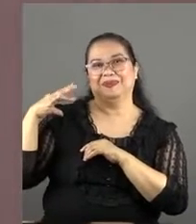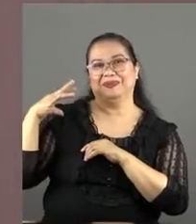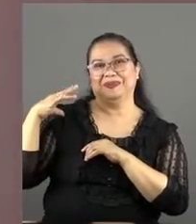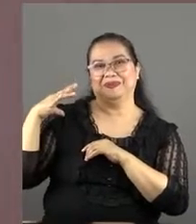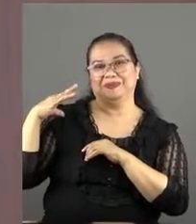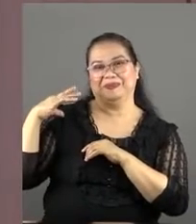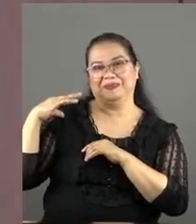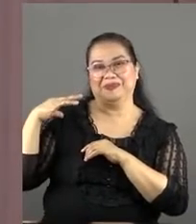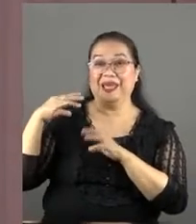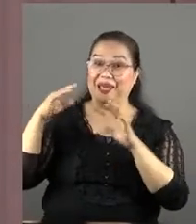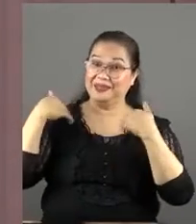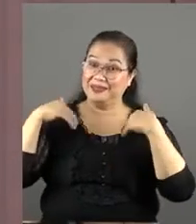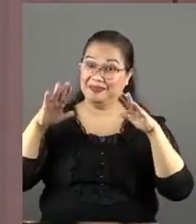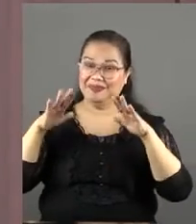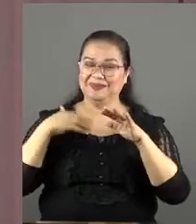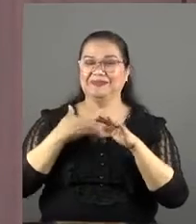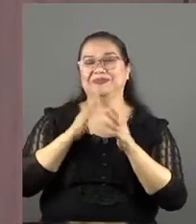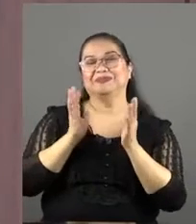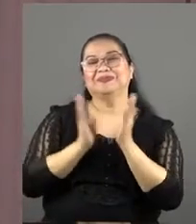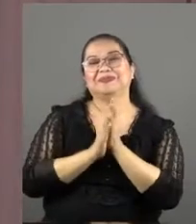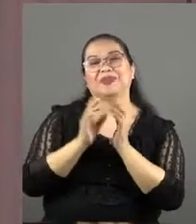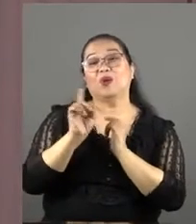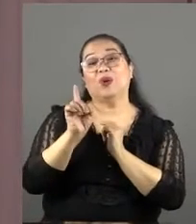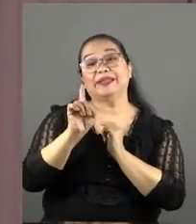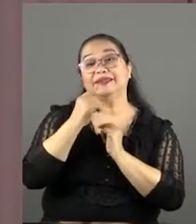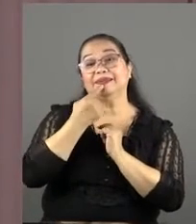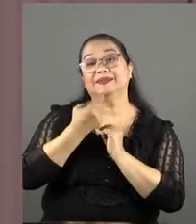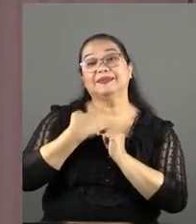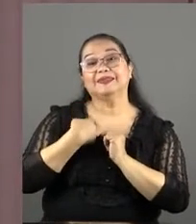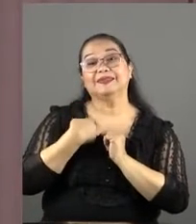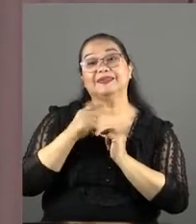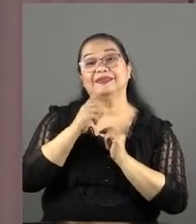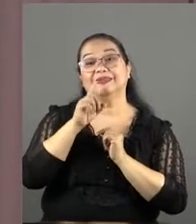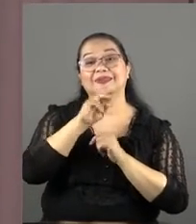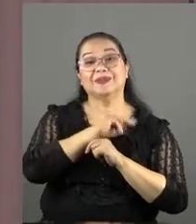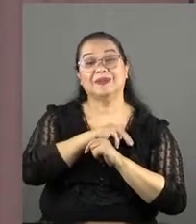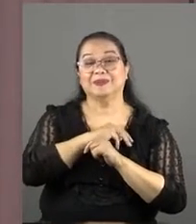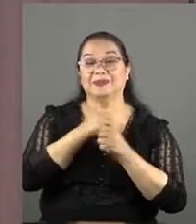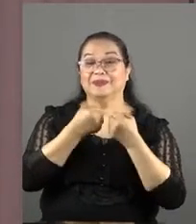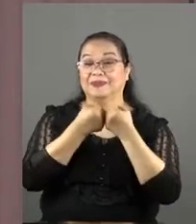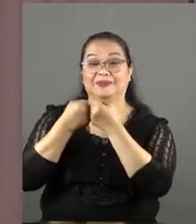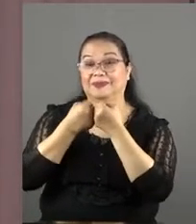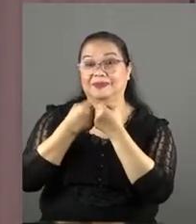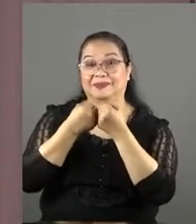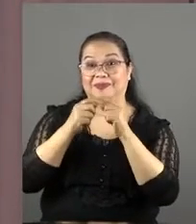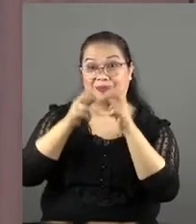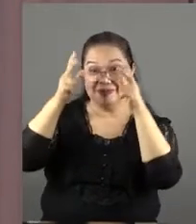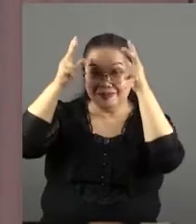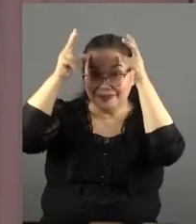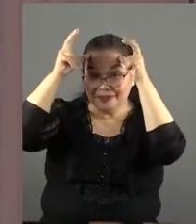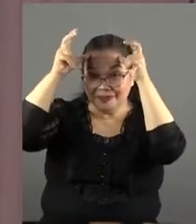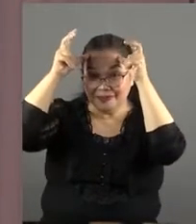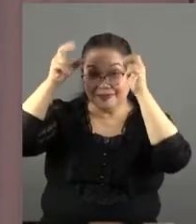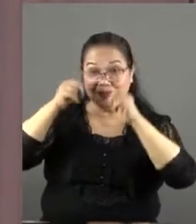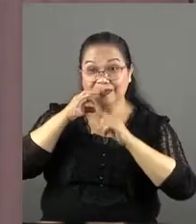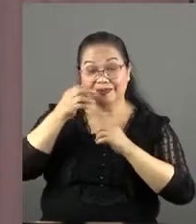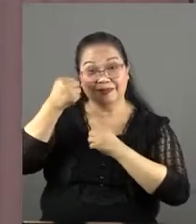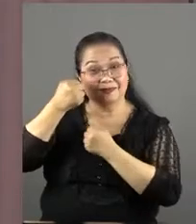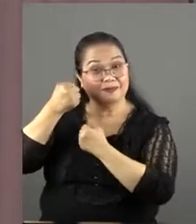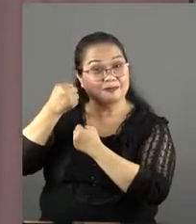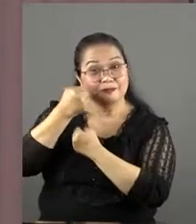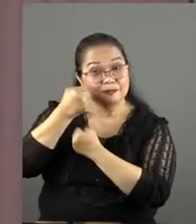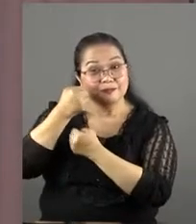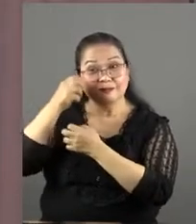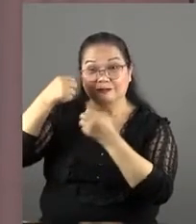God. Okay, Lord, what's the next mission? Are we wrestling with some devils today?